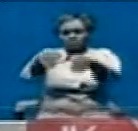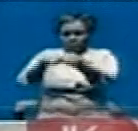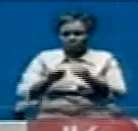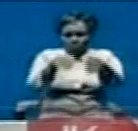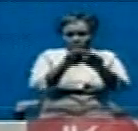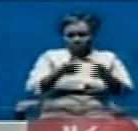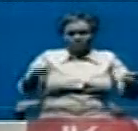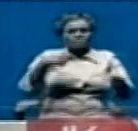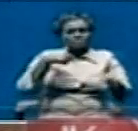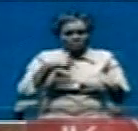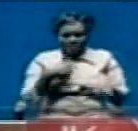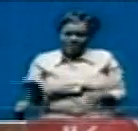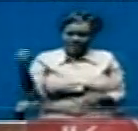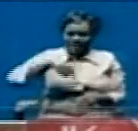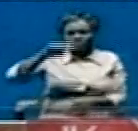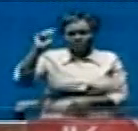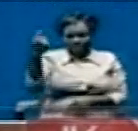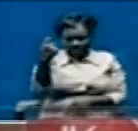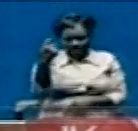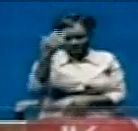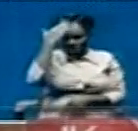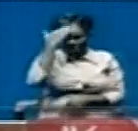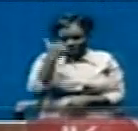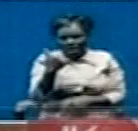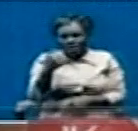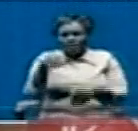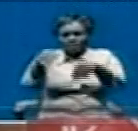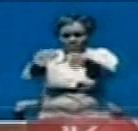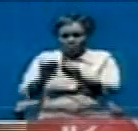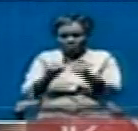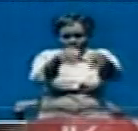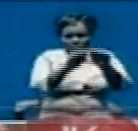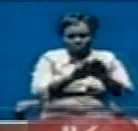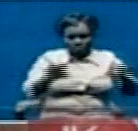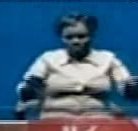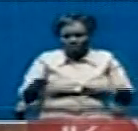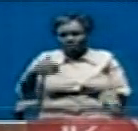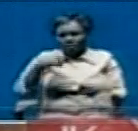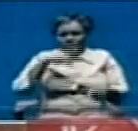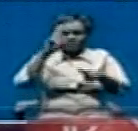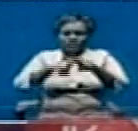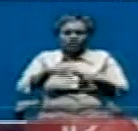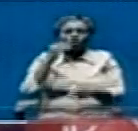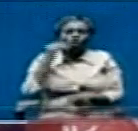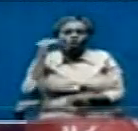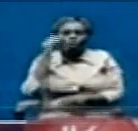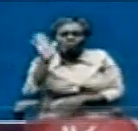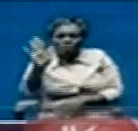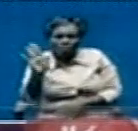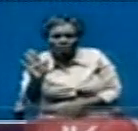And that's why I really came to Kenya. I came to Kenya because of the cemetery, because I knew that sitting in your house right there where you